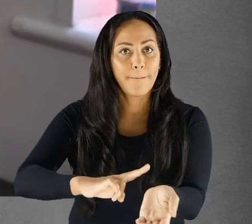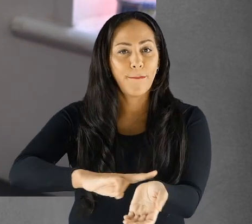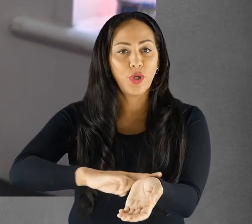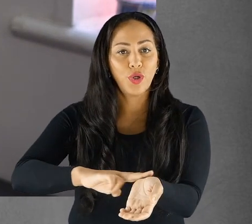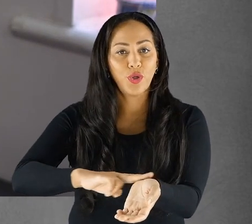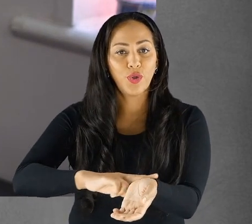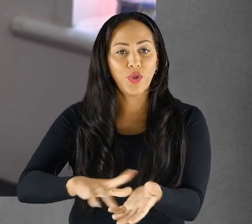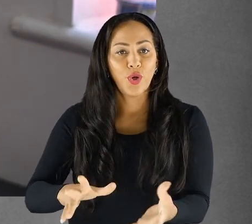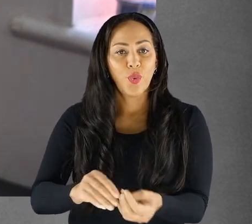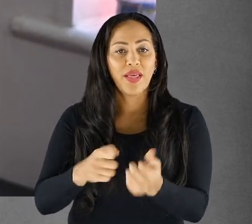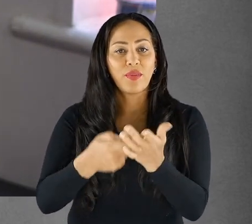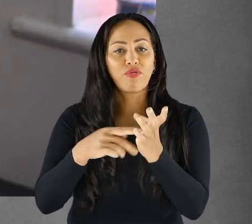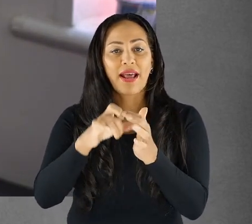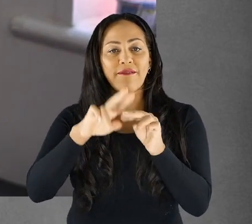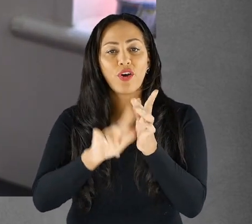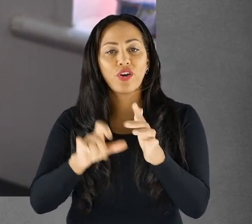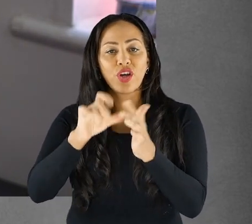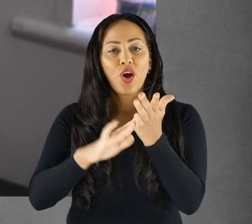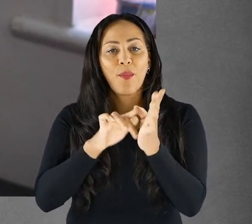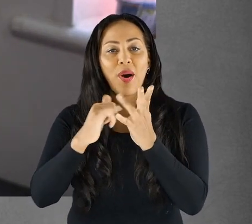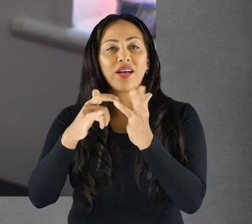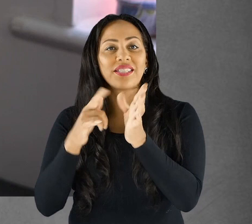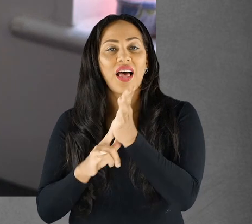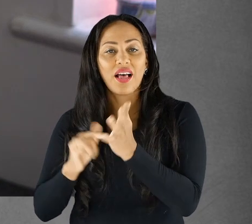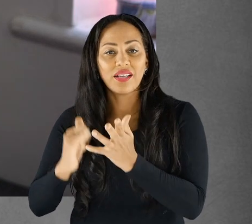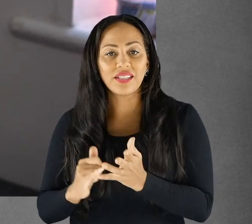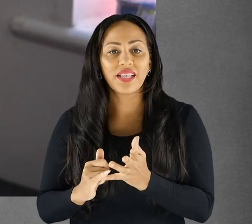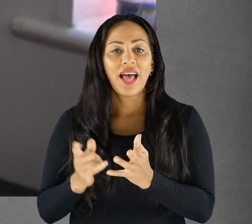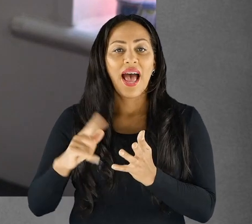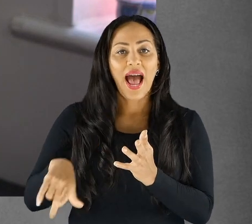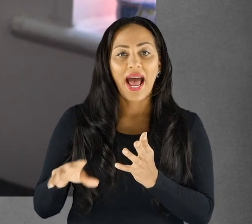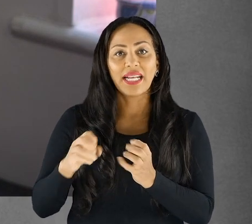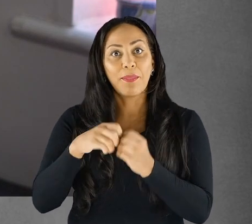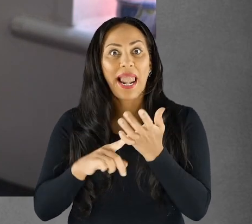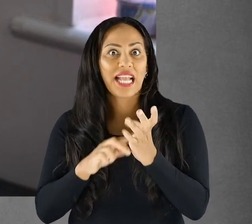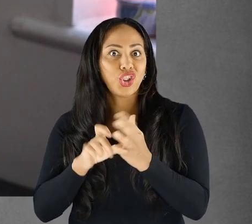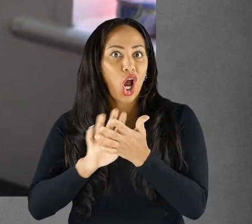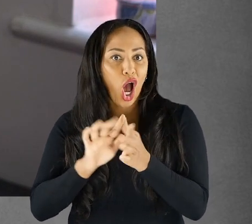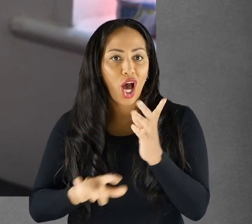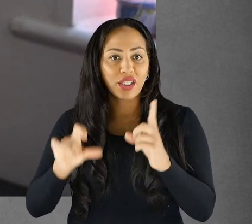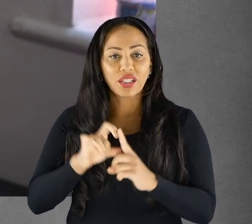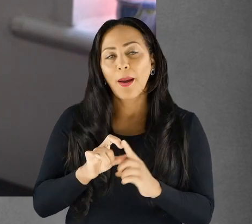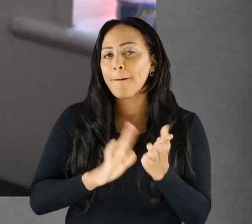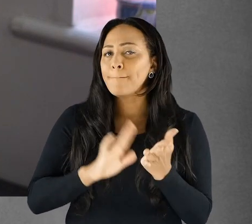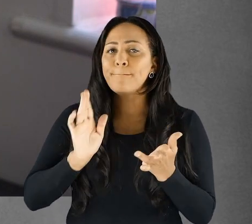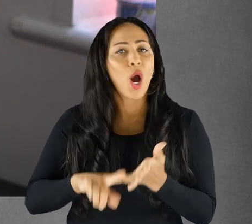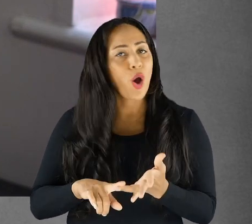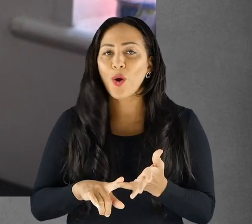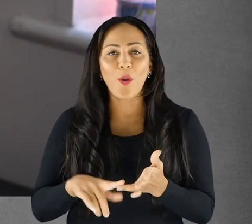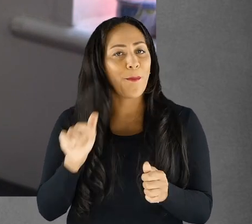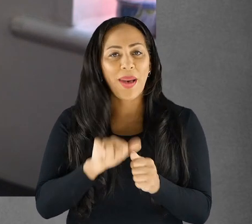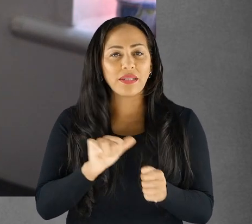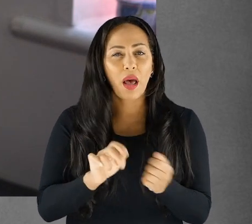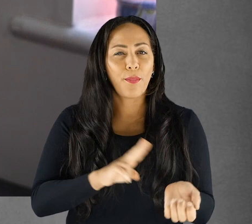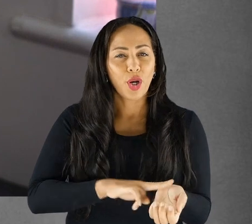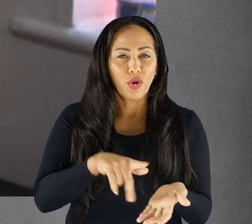Blues. There's a track in the film Mo Better Blues, Branford Marsalis and Terence Blanchard,